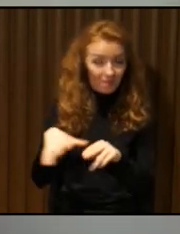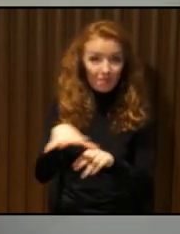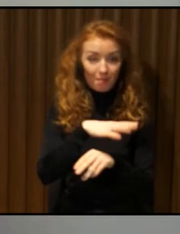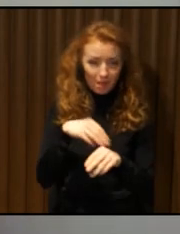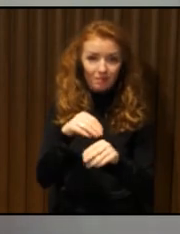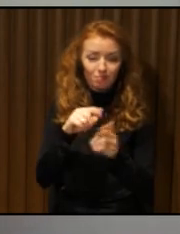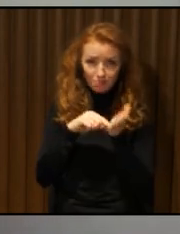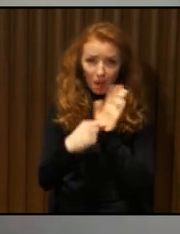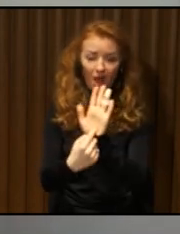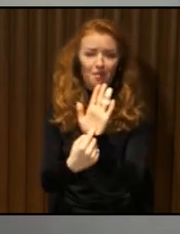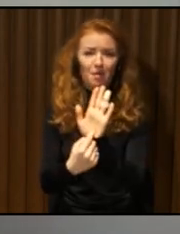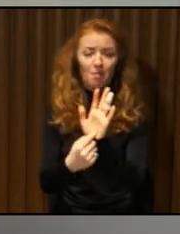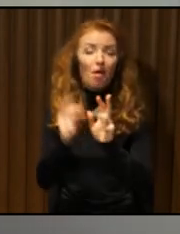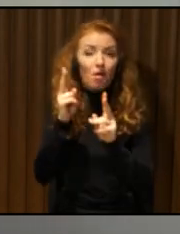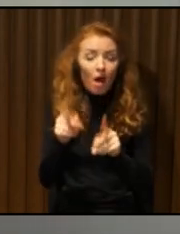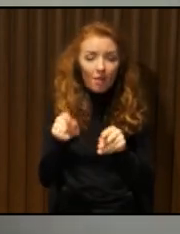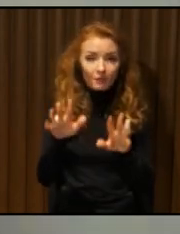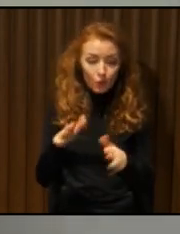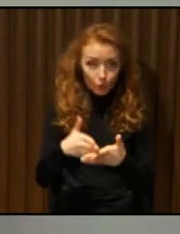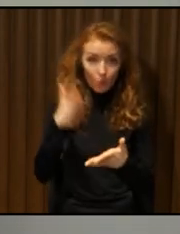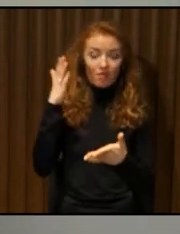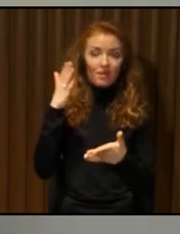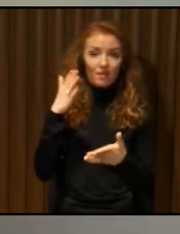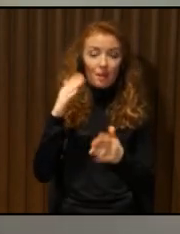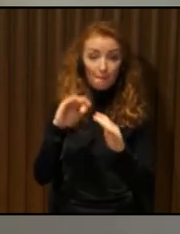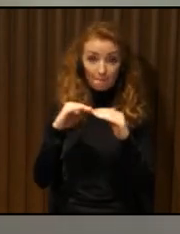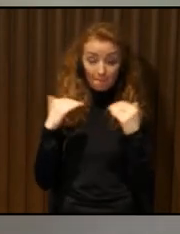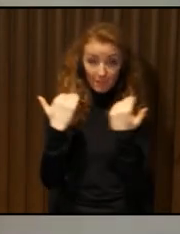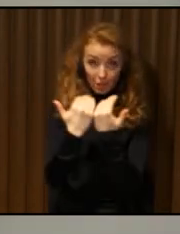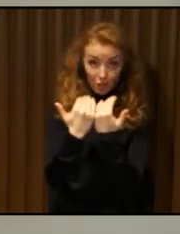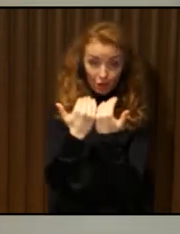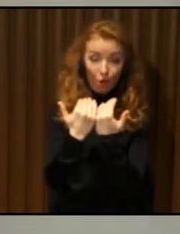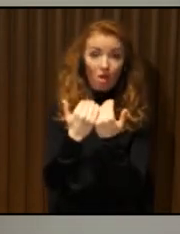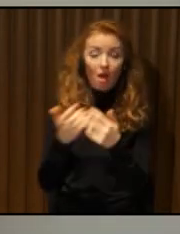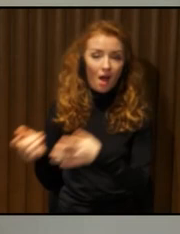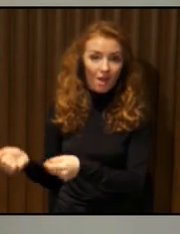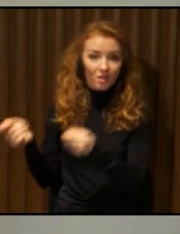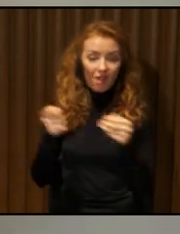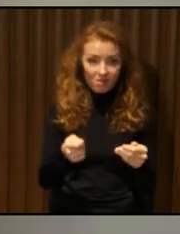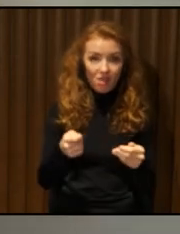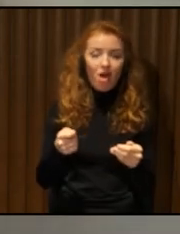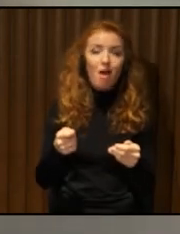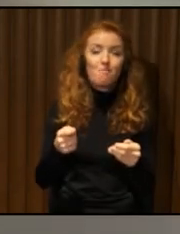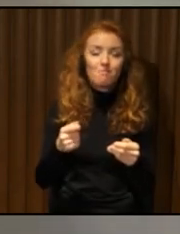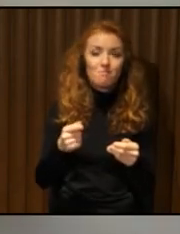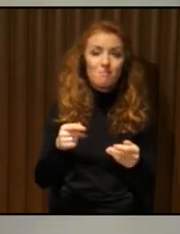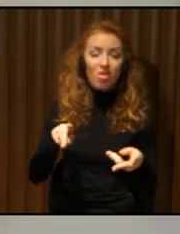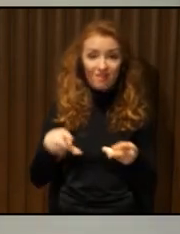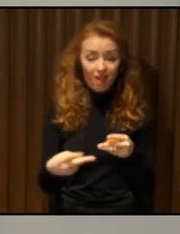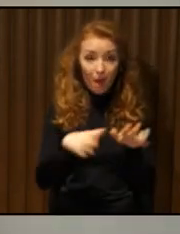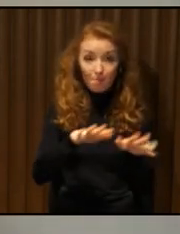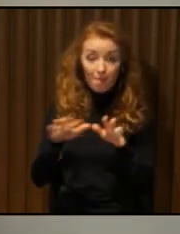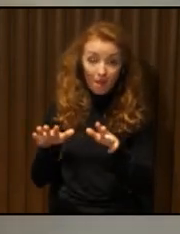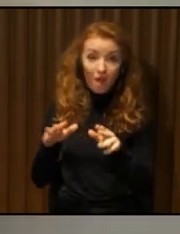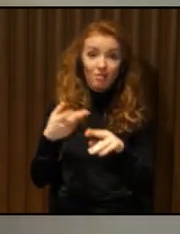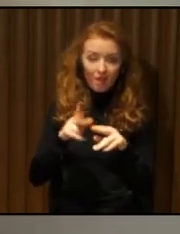can happen. We built a room inside the office. We brought IKEA furniture inside the office, and we made like a small showroom to show them